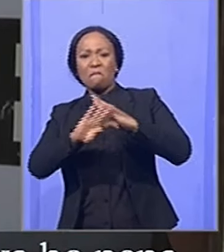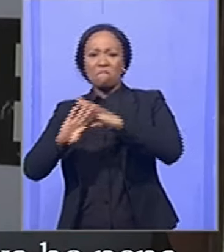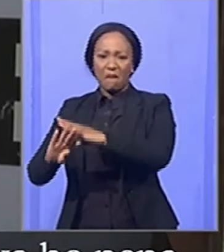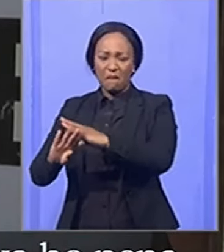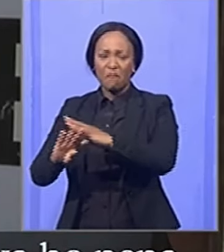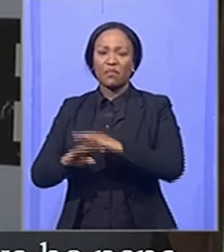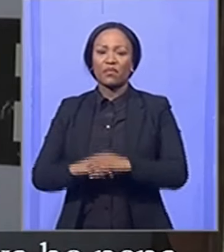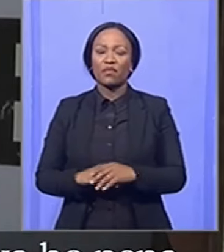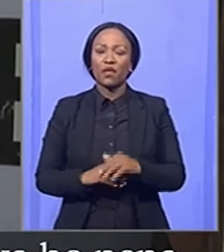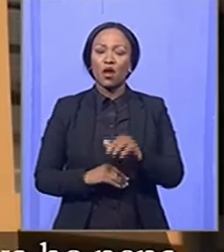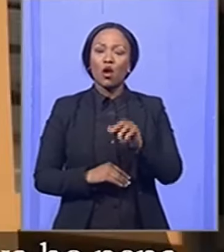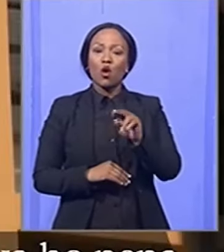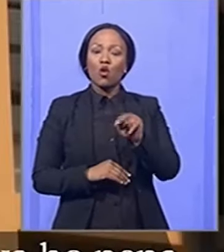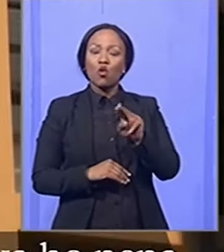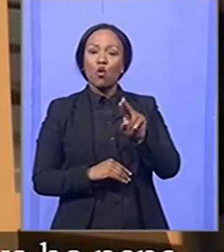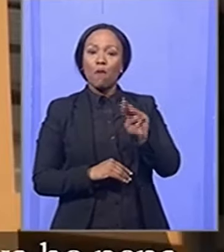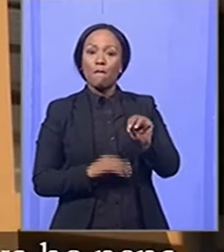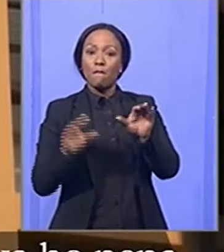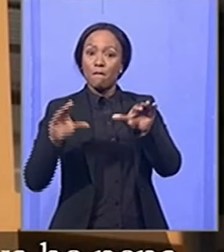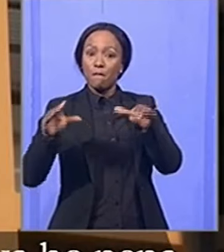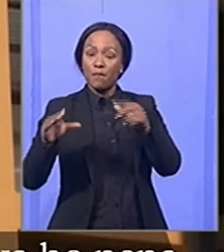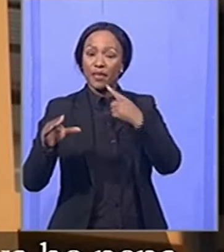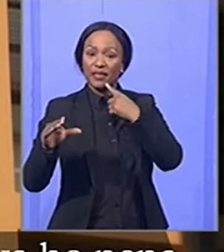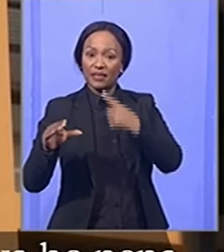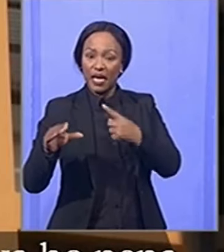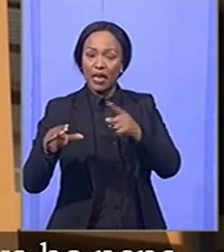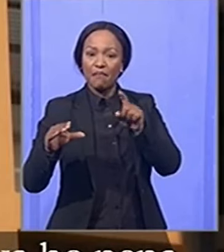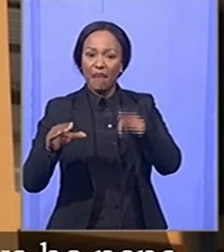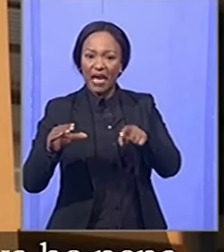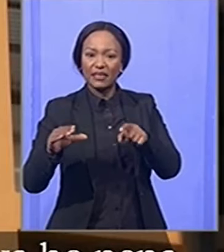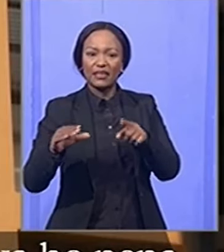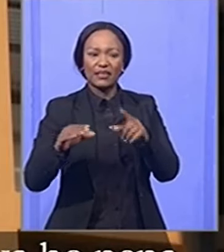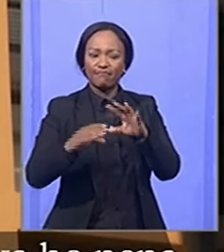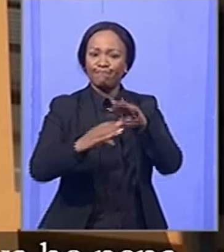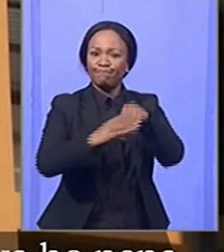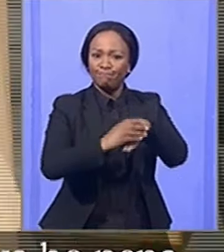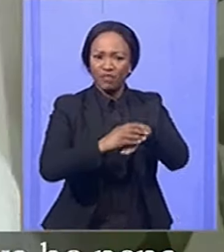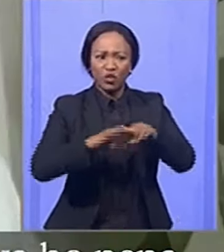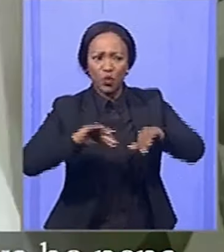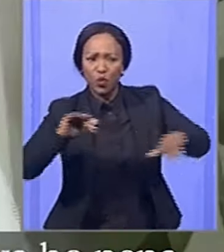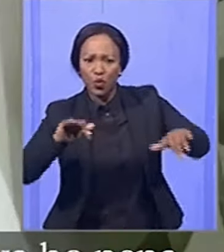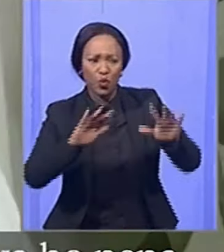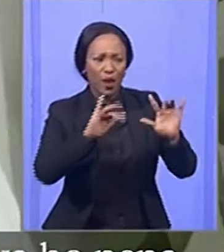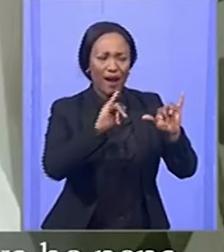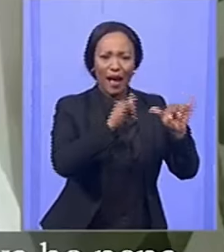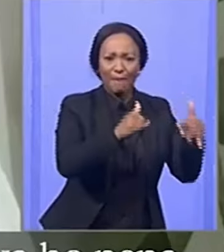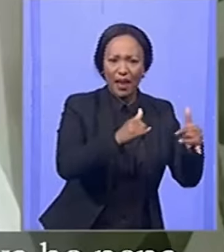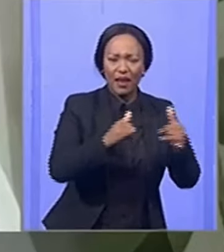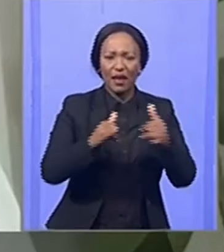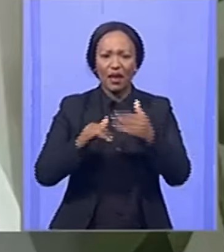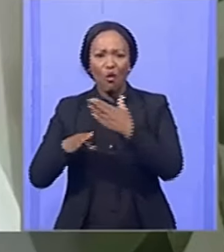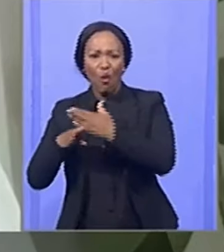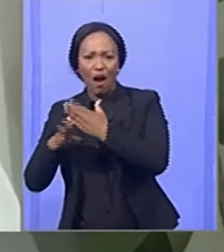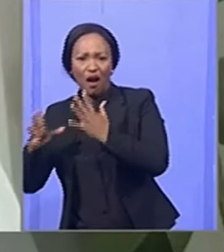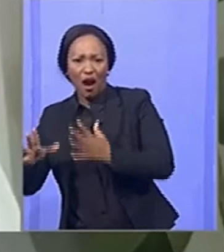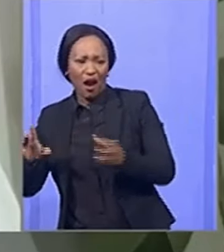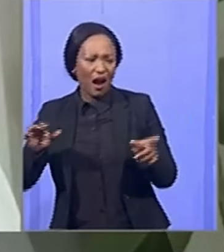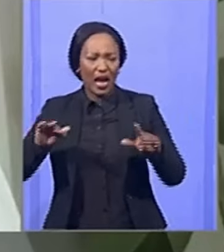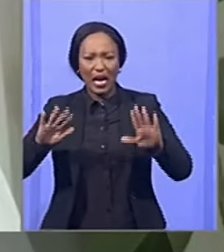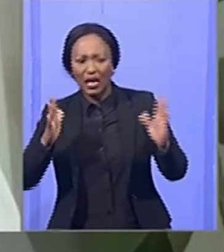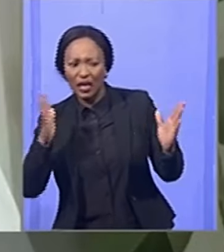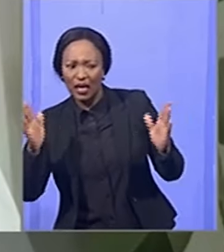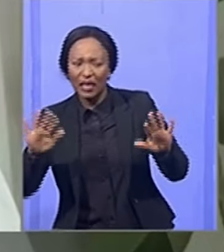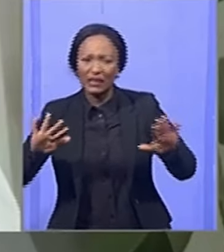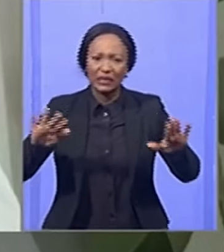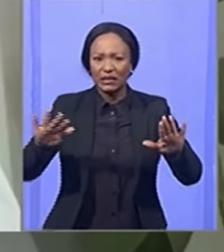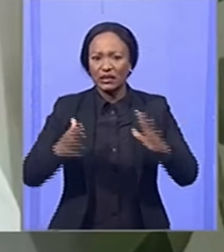kenya tshebetso mehato ya ho kena dipakeng ho namolela basebetsi. We have not seen it taking strong action against